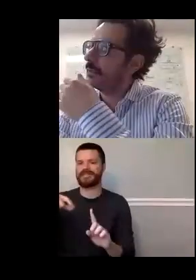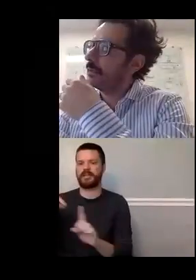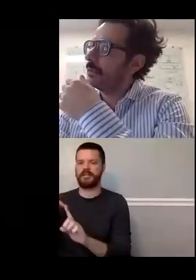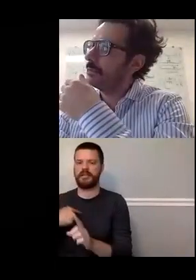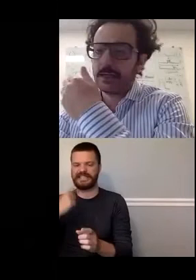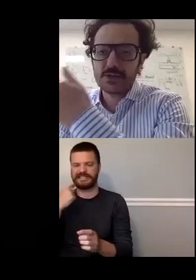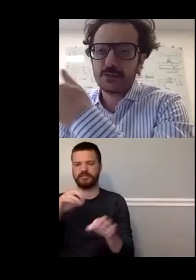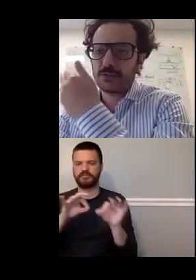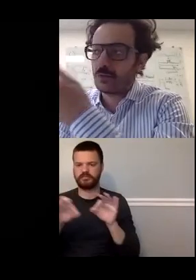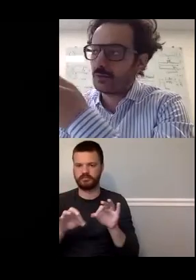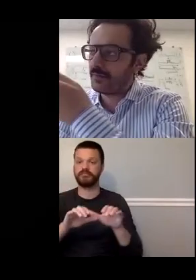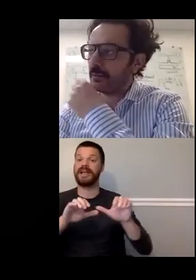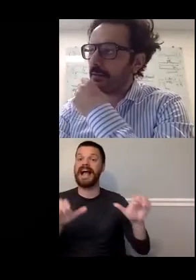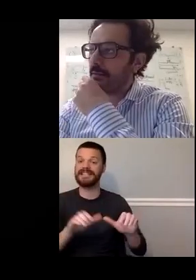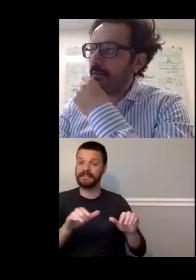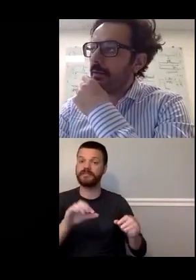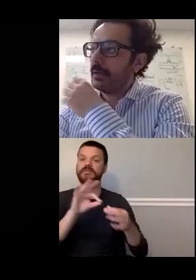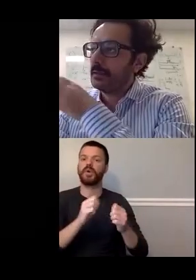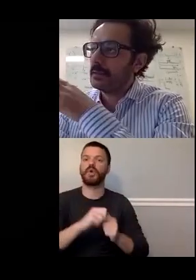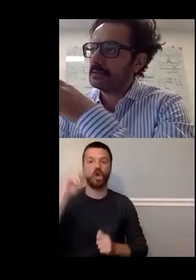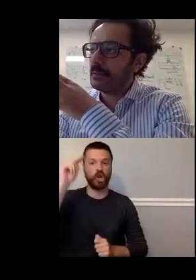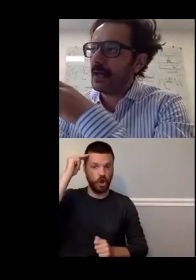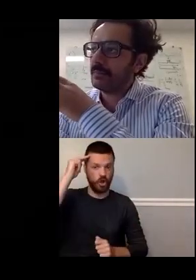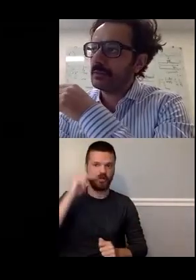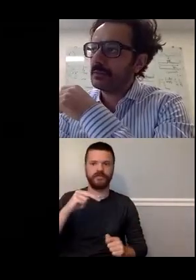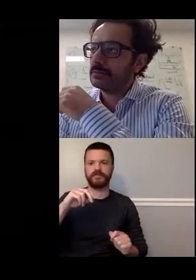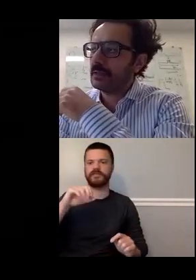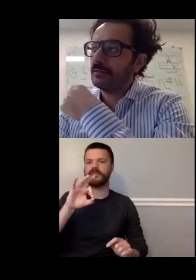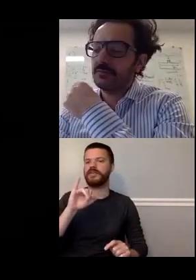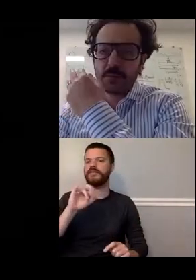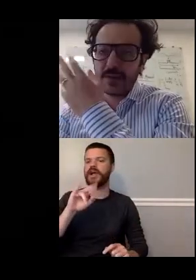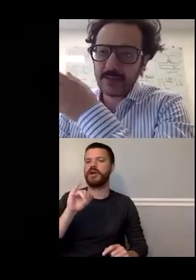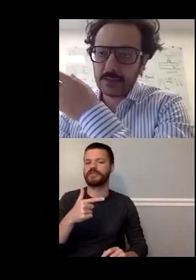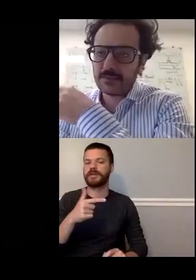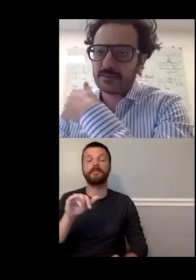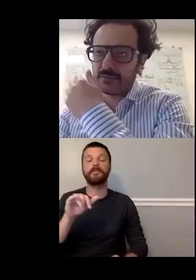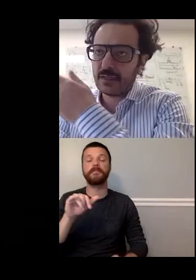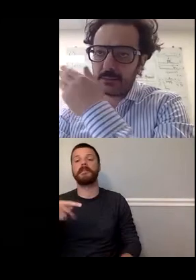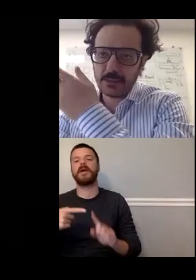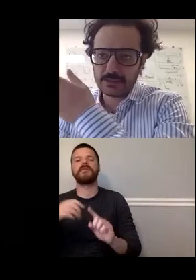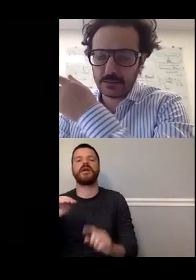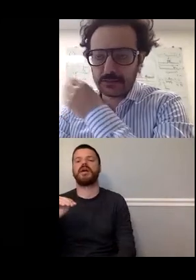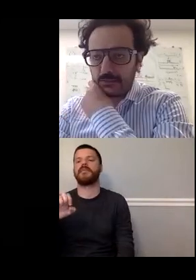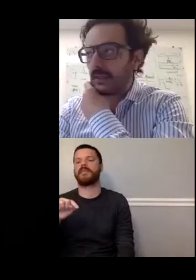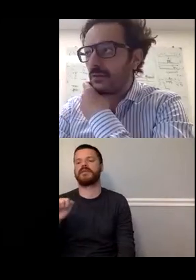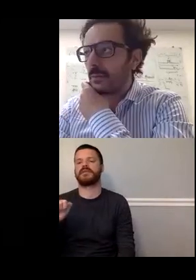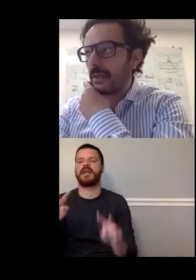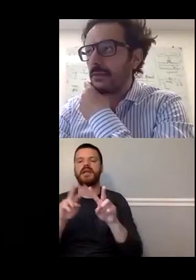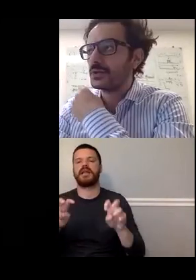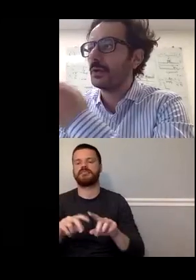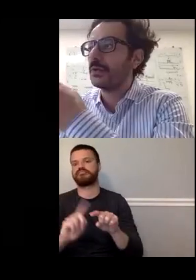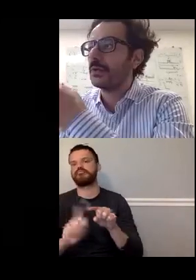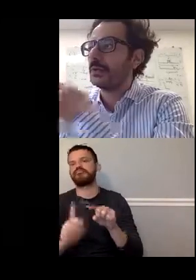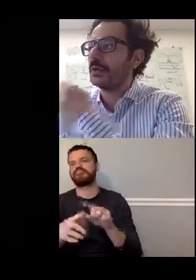activity in relation to neuronal firing. And this is a map taken from a meta-analysis of many, many studies on acute